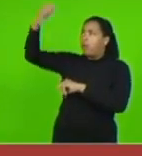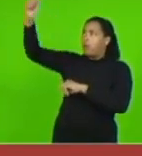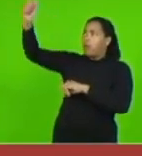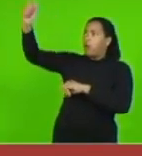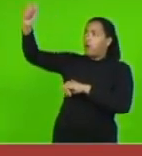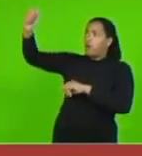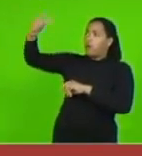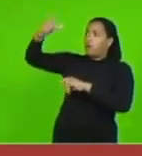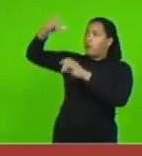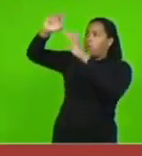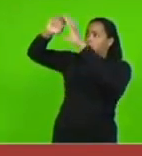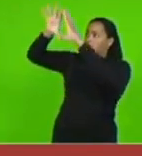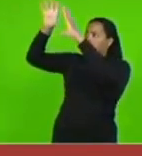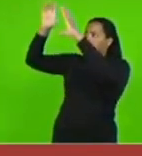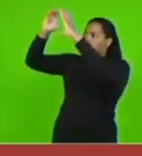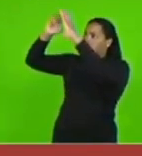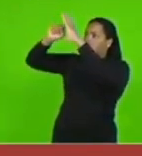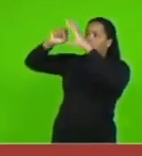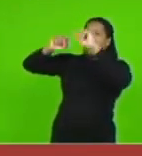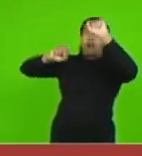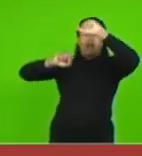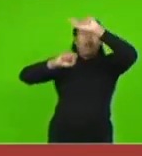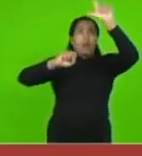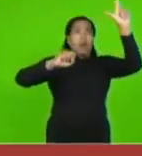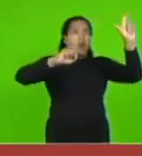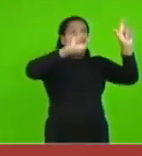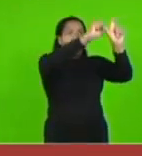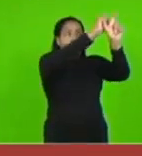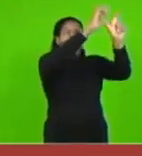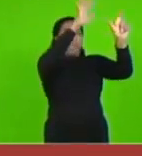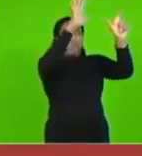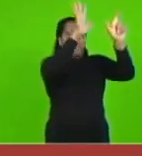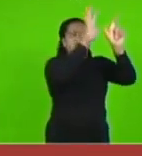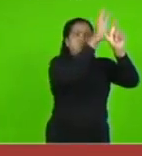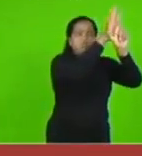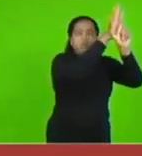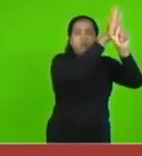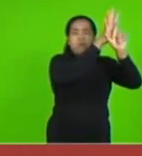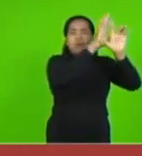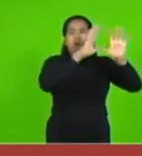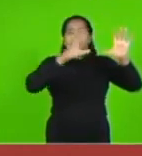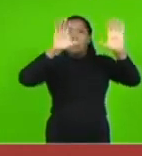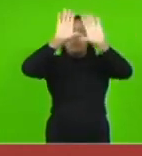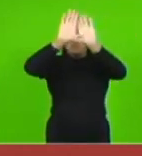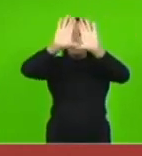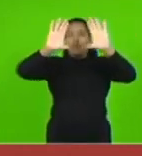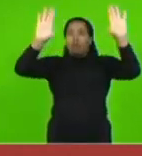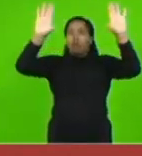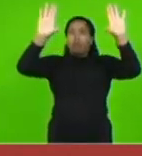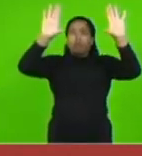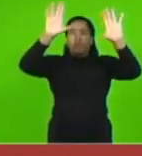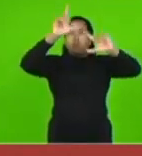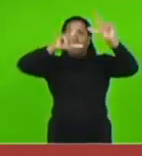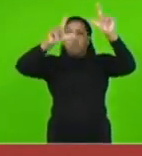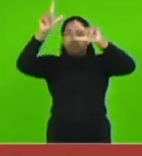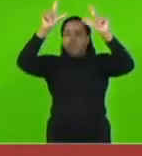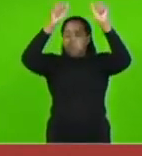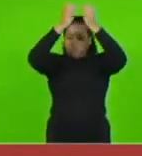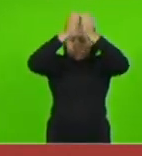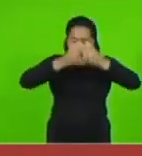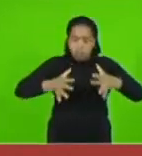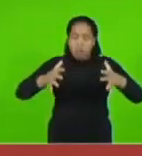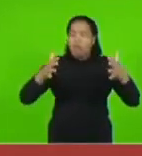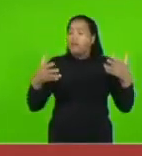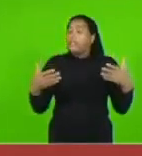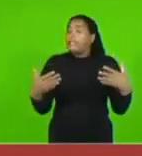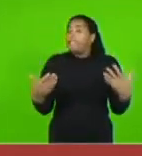The sun is going to diminish its light. The moon will no longer give light. These are ways